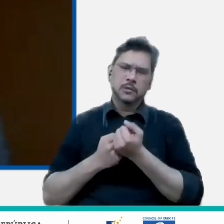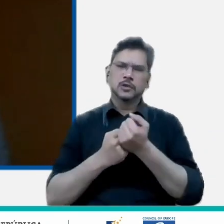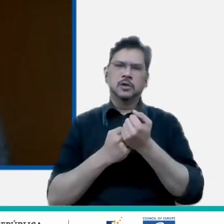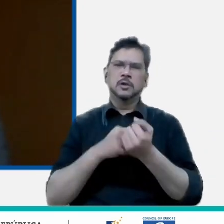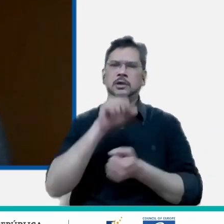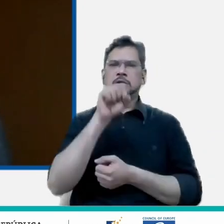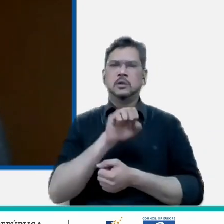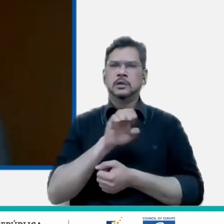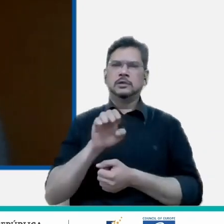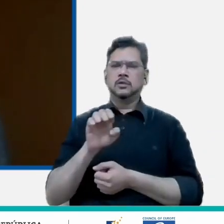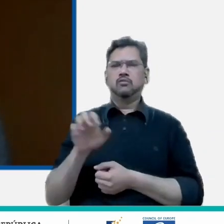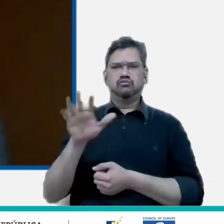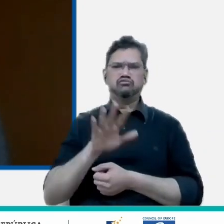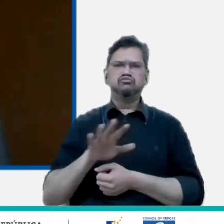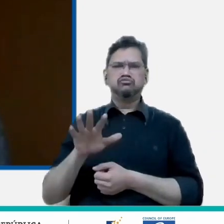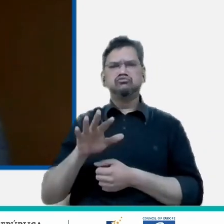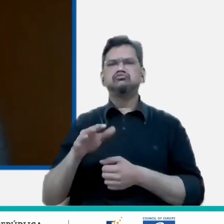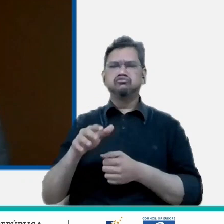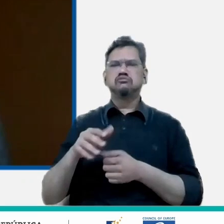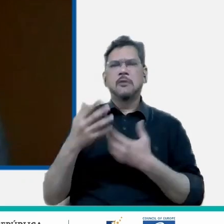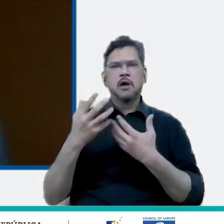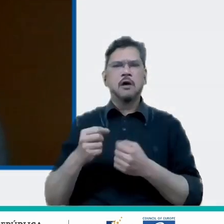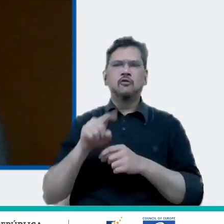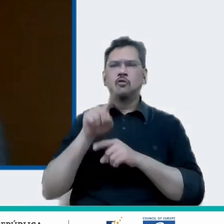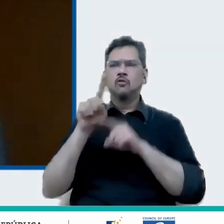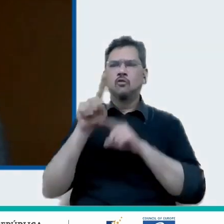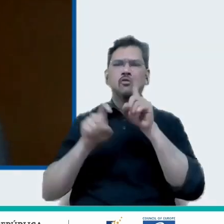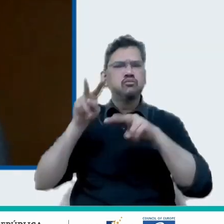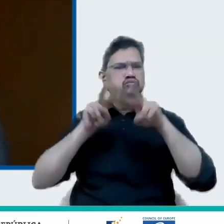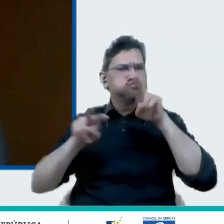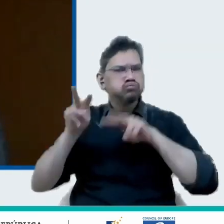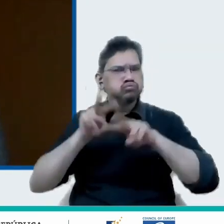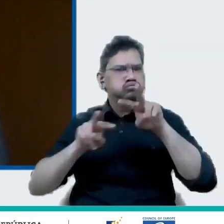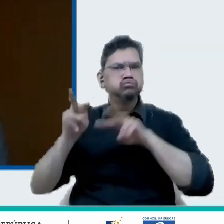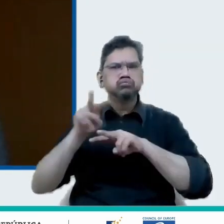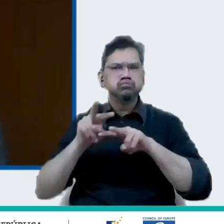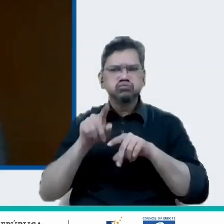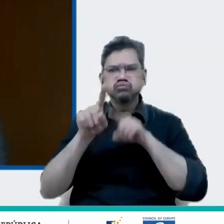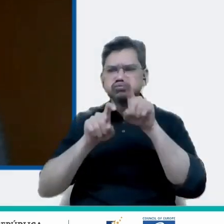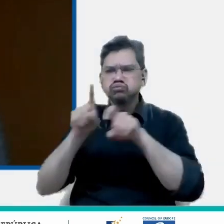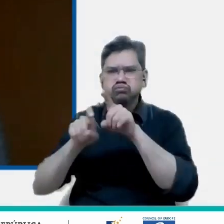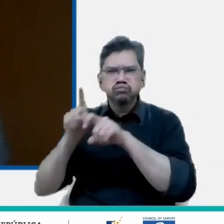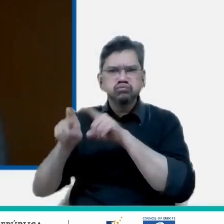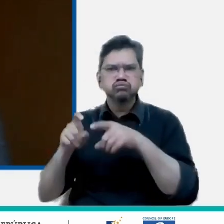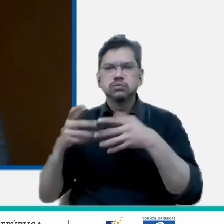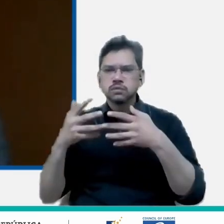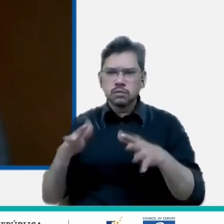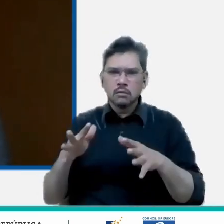public survey in the Western Balkans on wider security issues, among them disaster prevention and disaster preparedness.